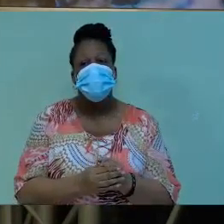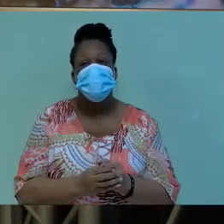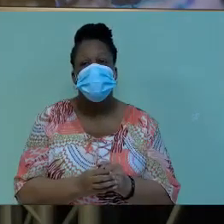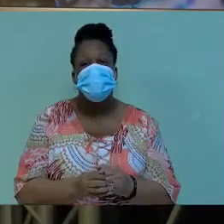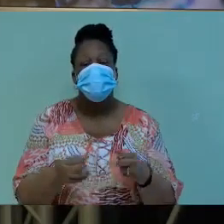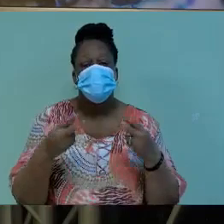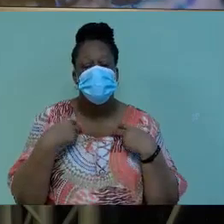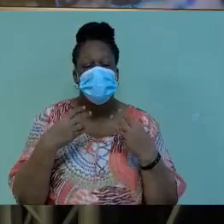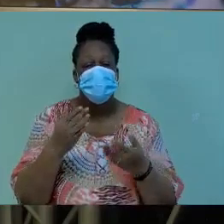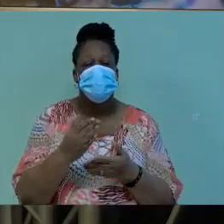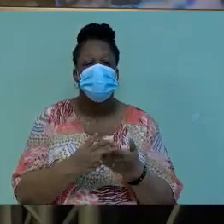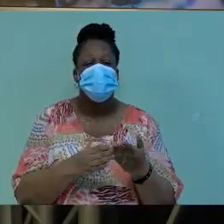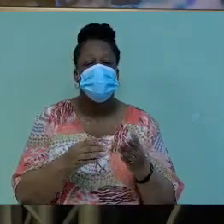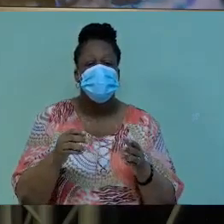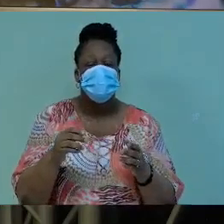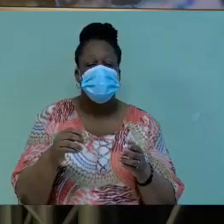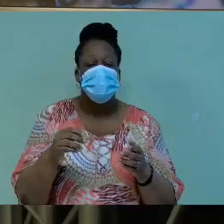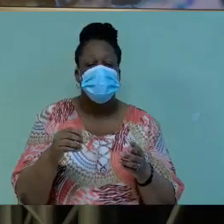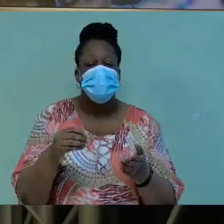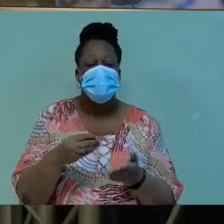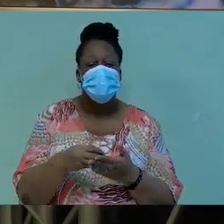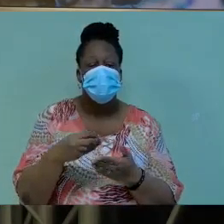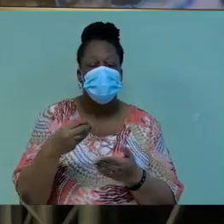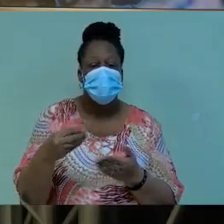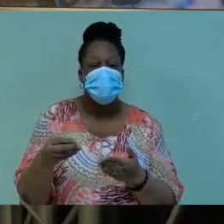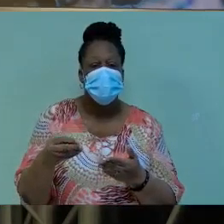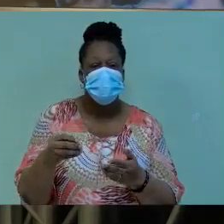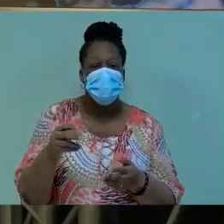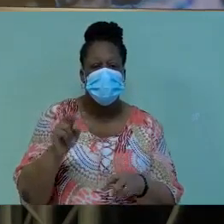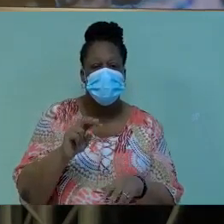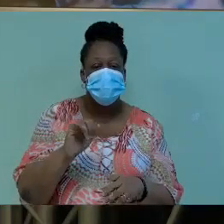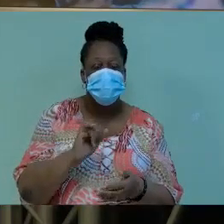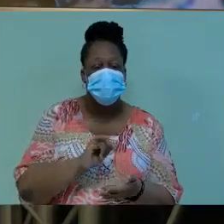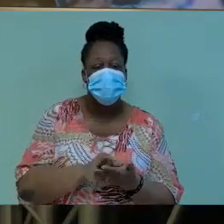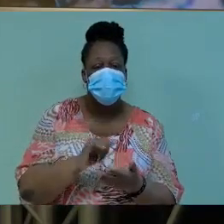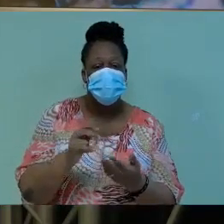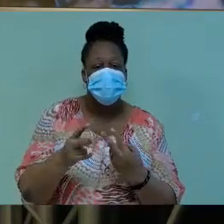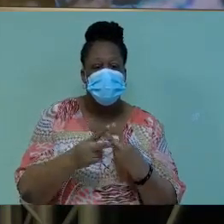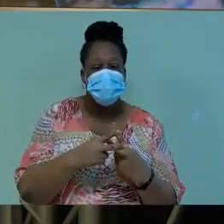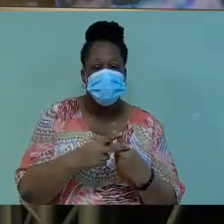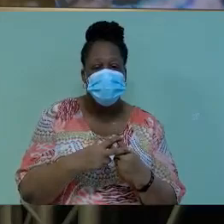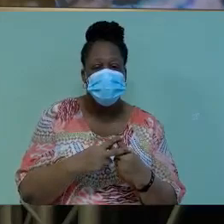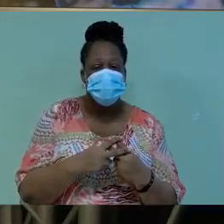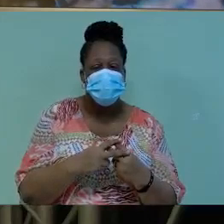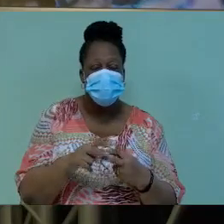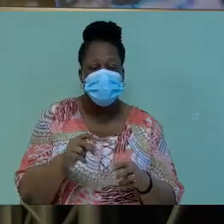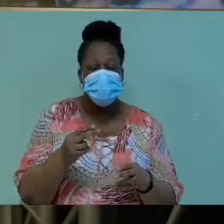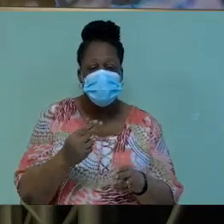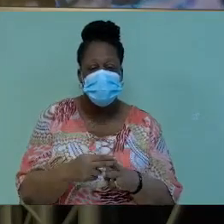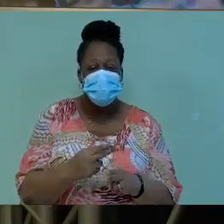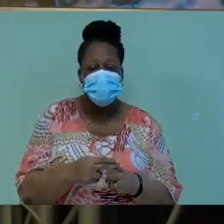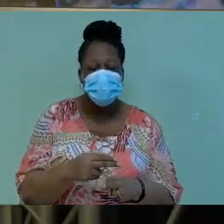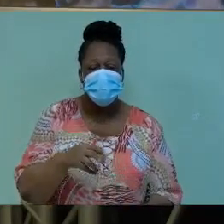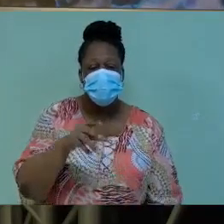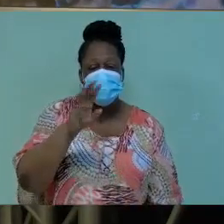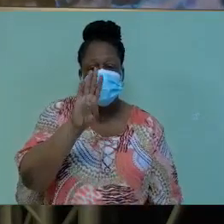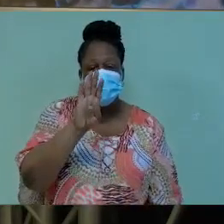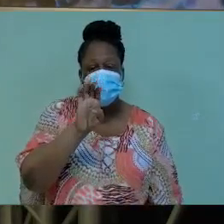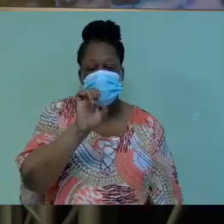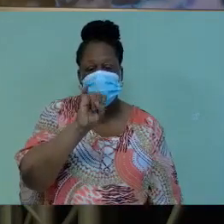key. Persons will recognize that during last week, I think it was the 5th of May,